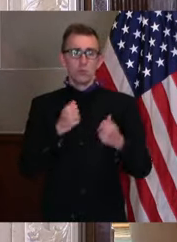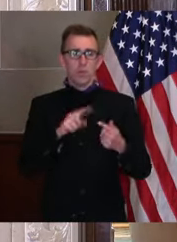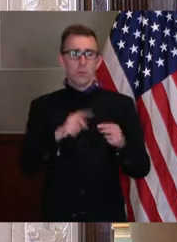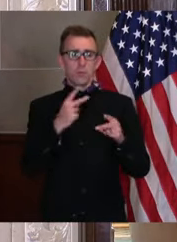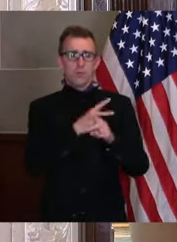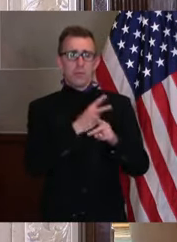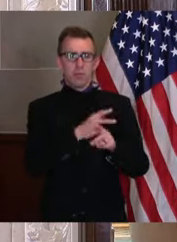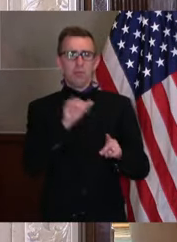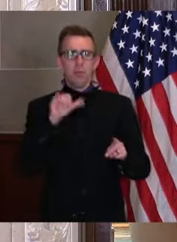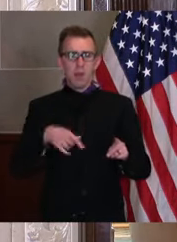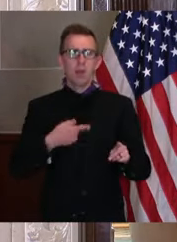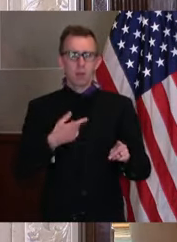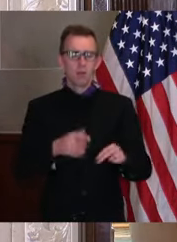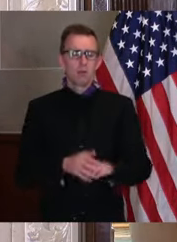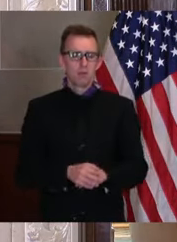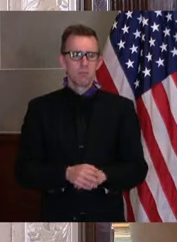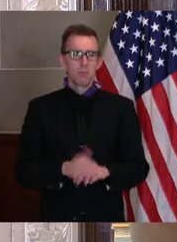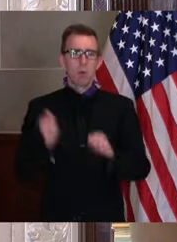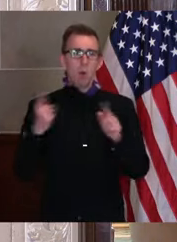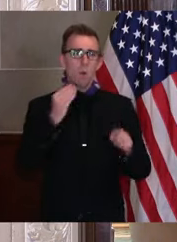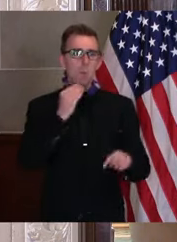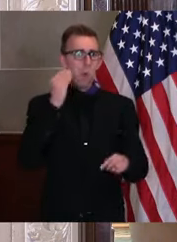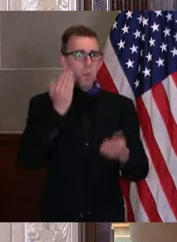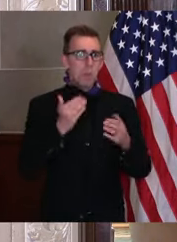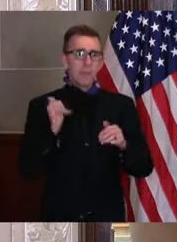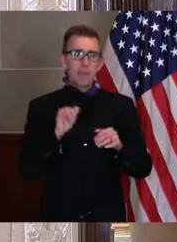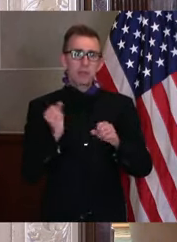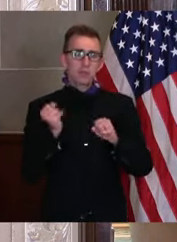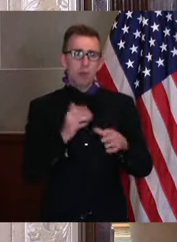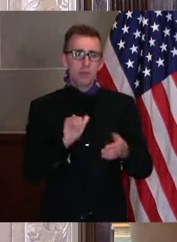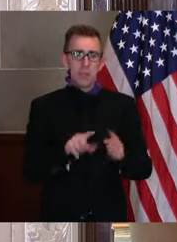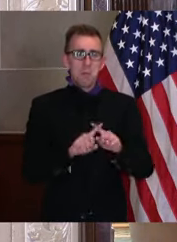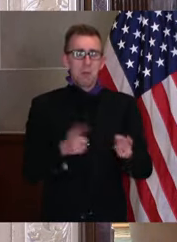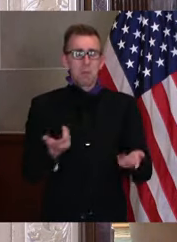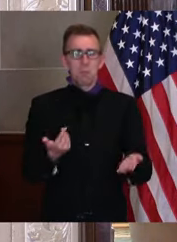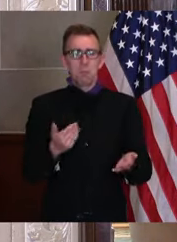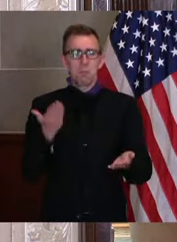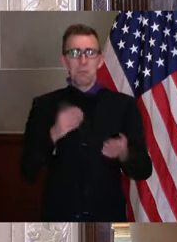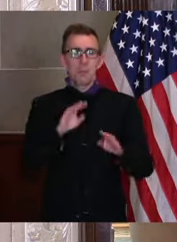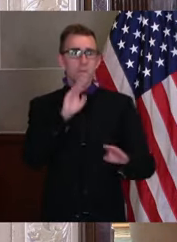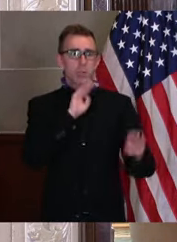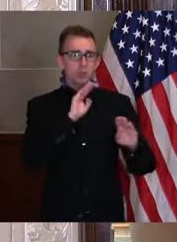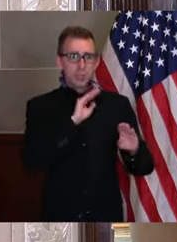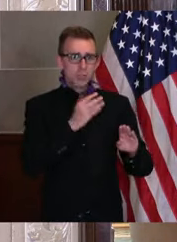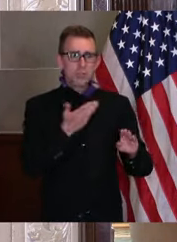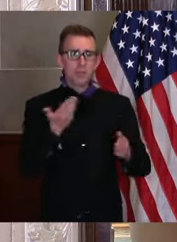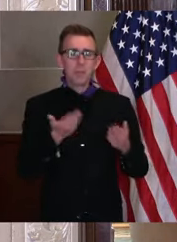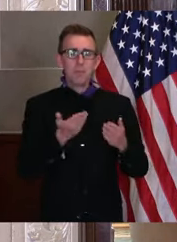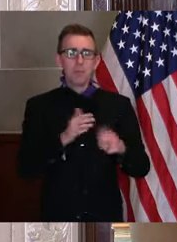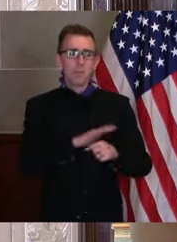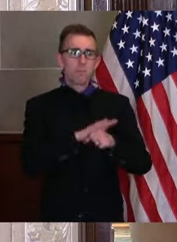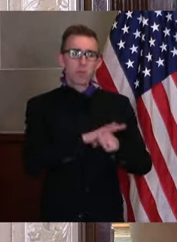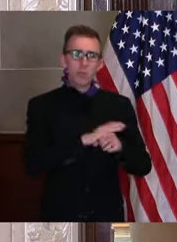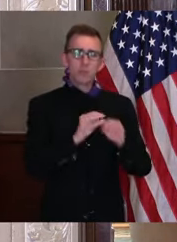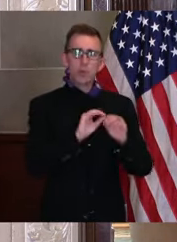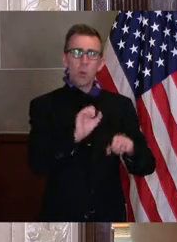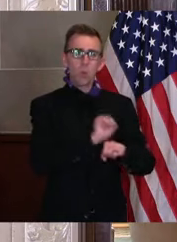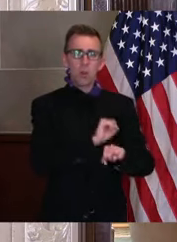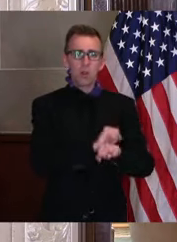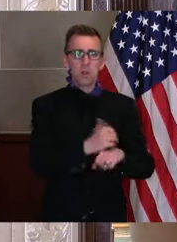kind of assume because everybody's been at home, maybe that's what's creating it. But I don't know. Maybe it's the frustration of the day. Maybe it's just the pressure of not having a